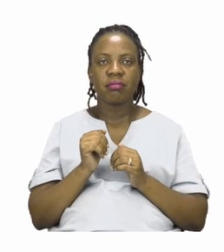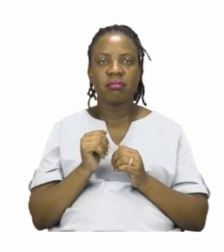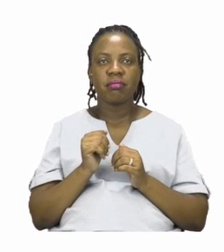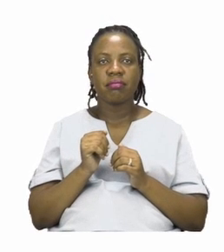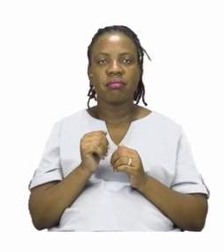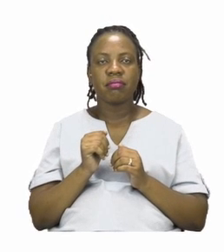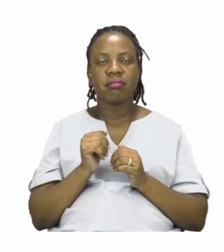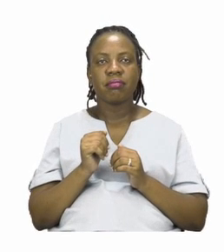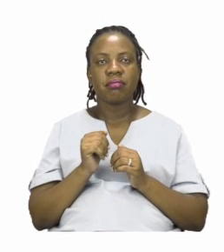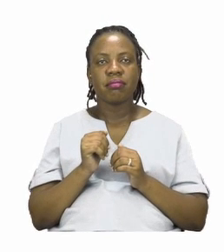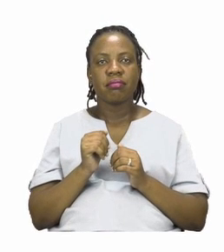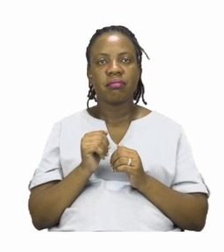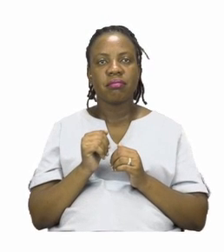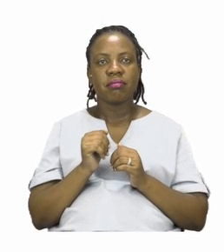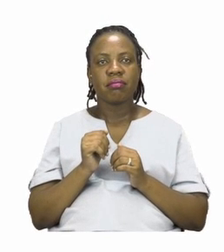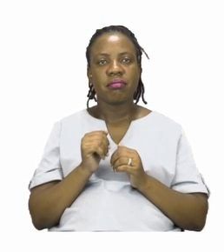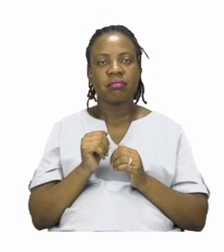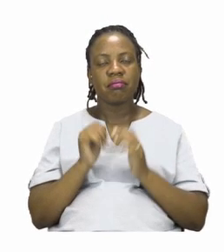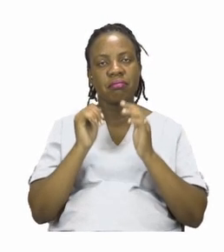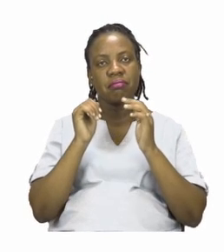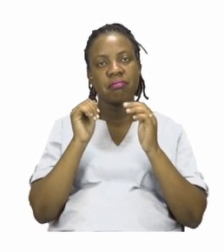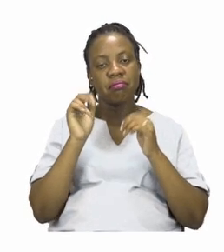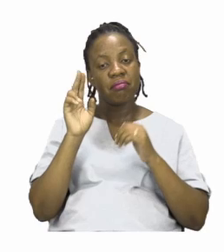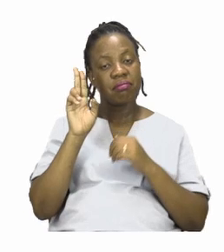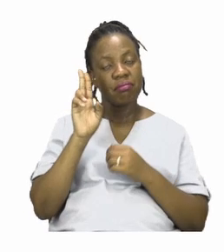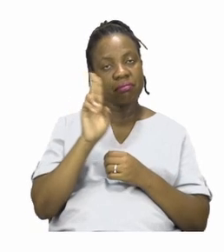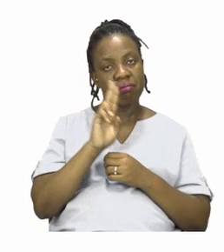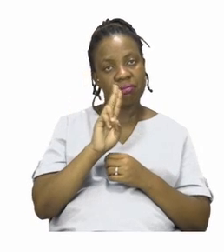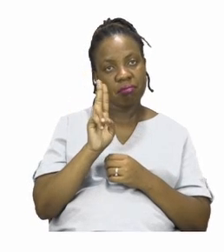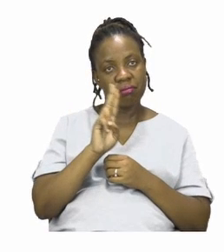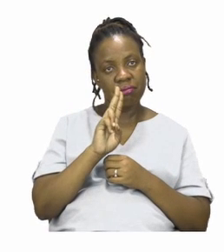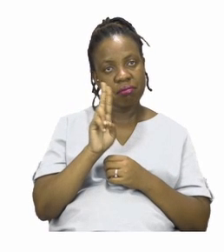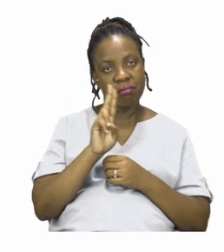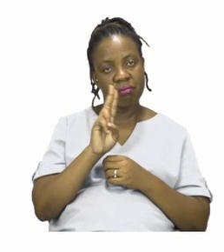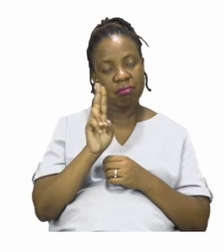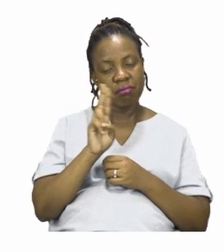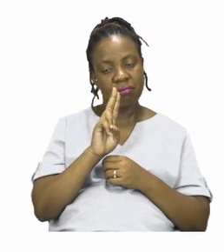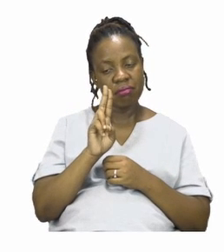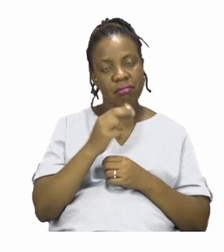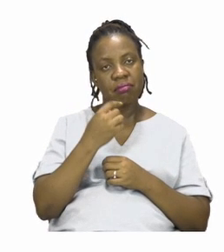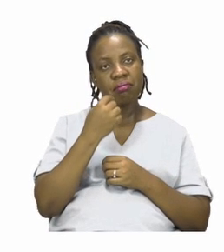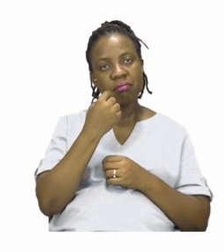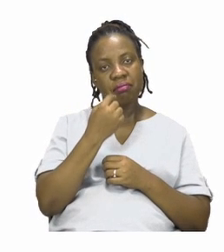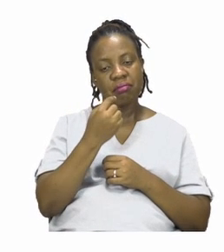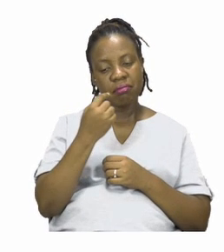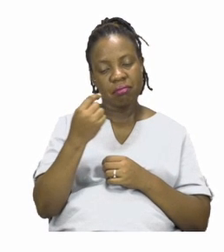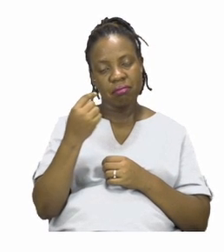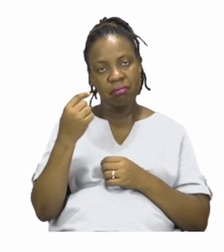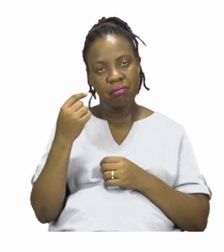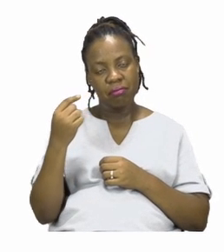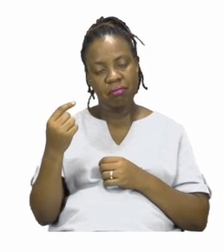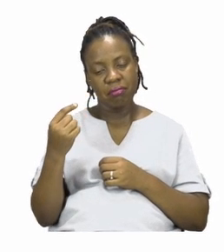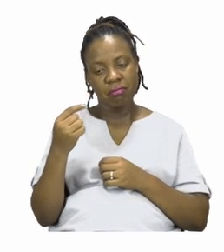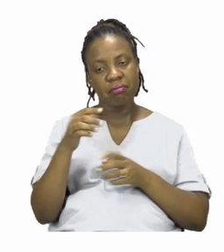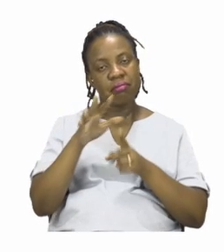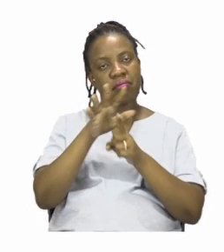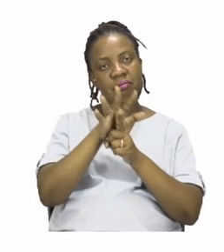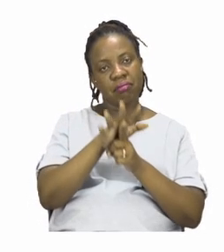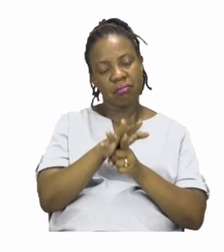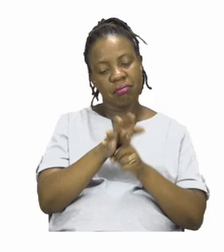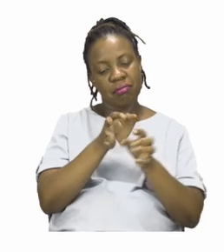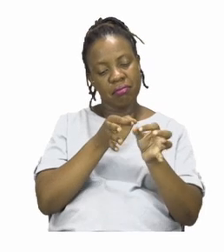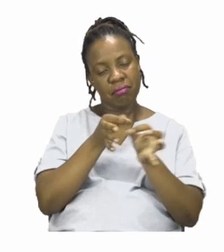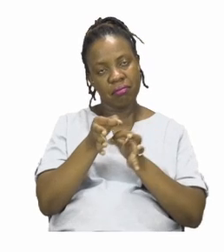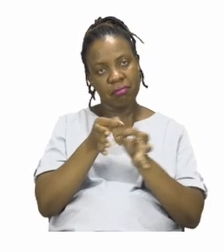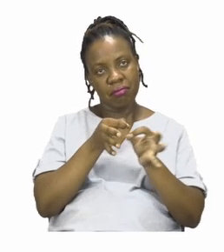says, here you have to shade each shape according to the description. Now, there